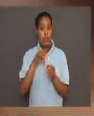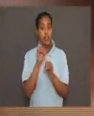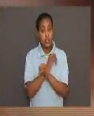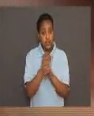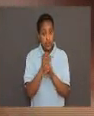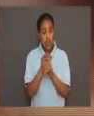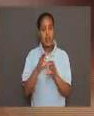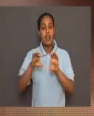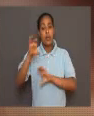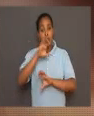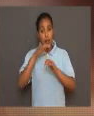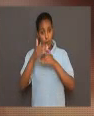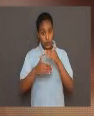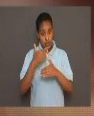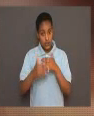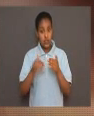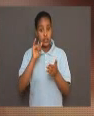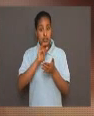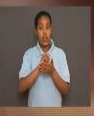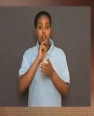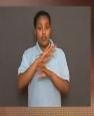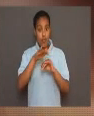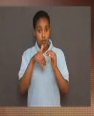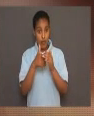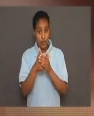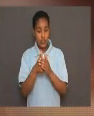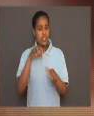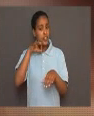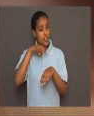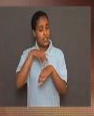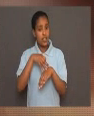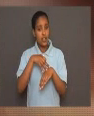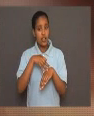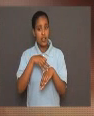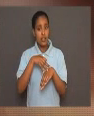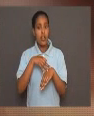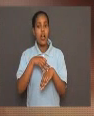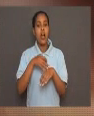industrial chemical processes that involve the fixation of